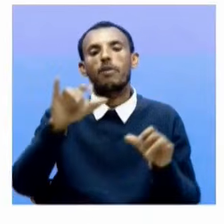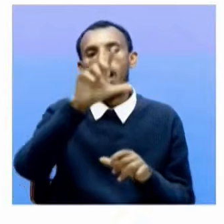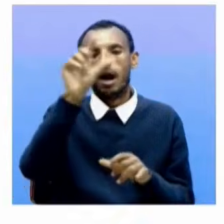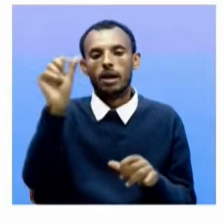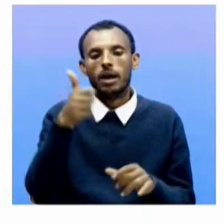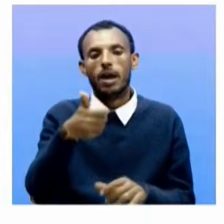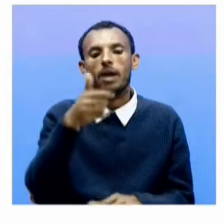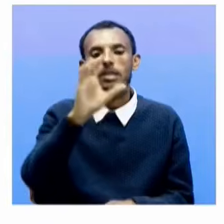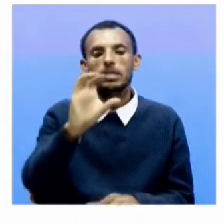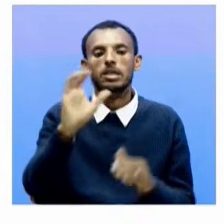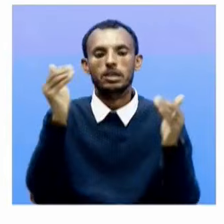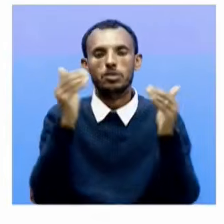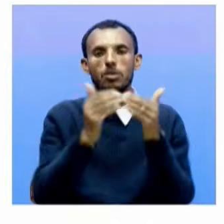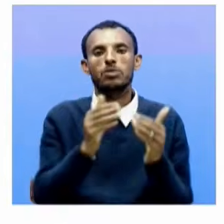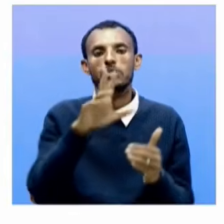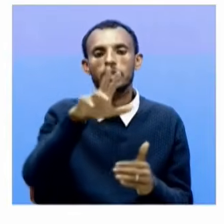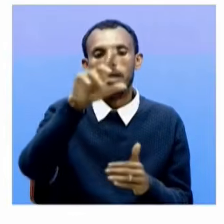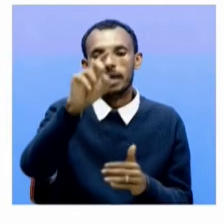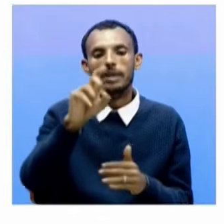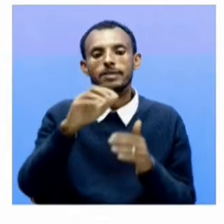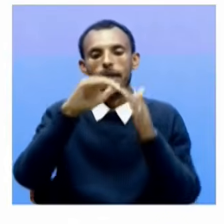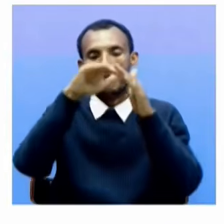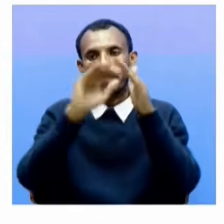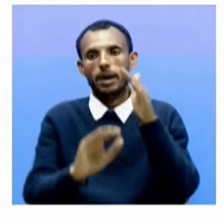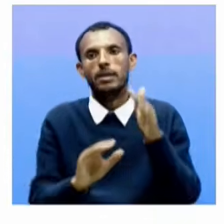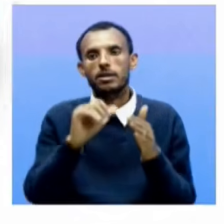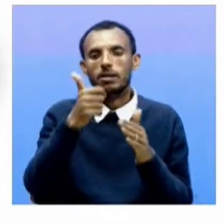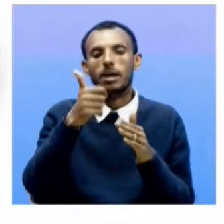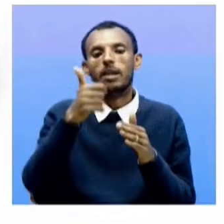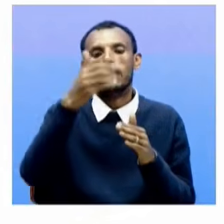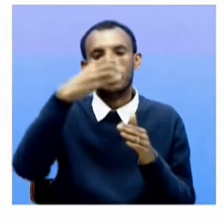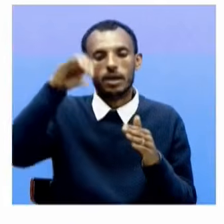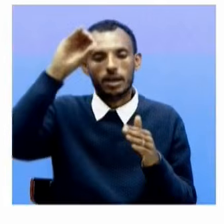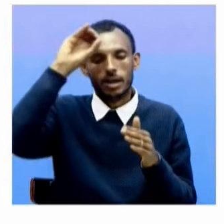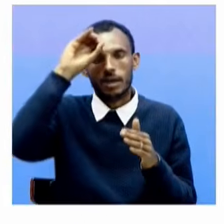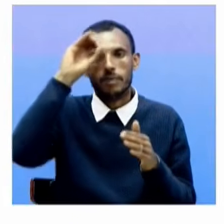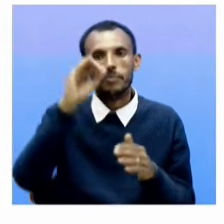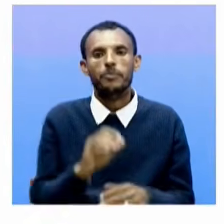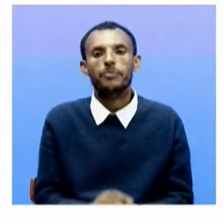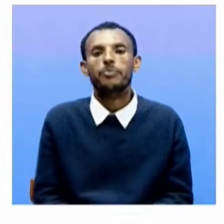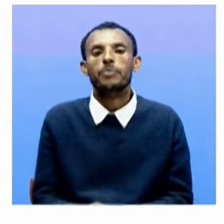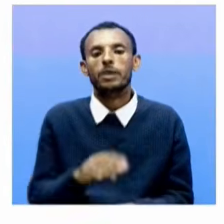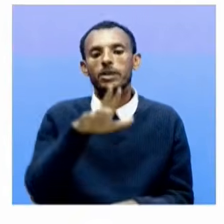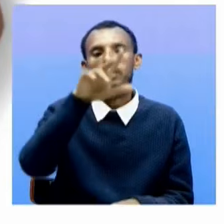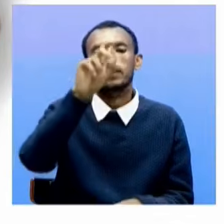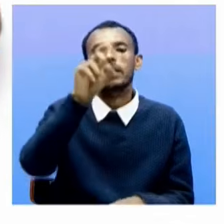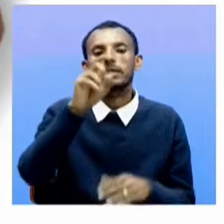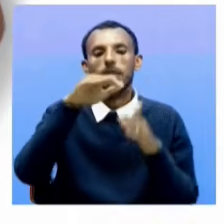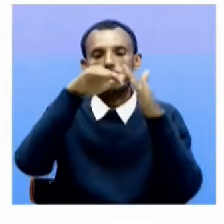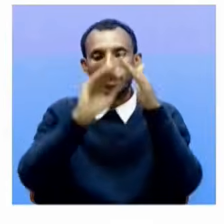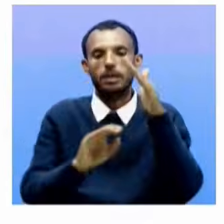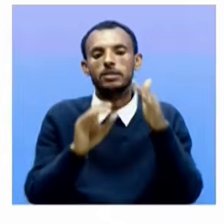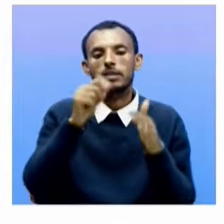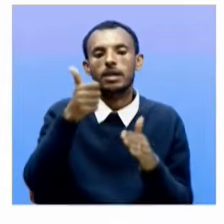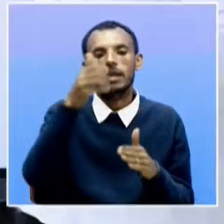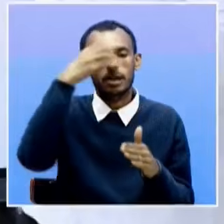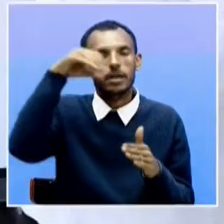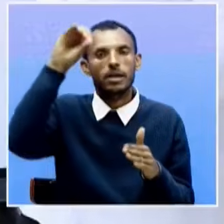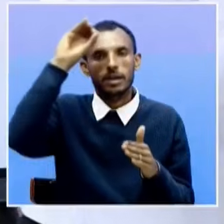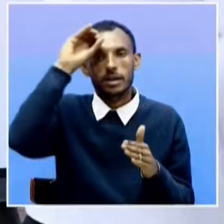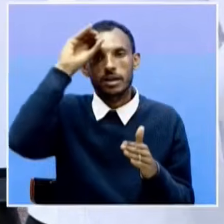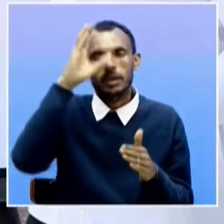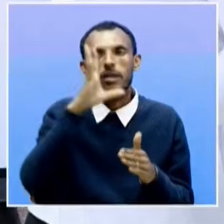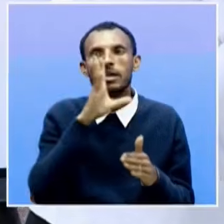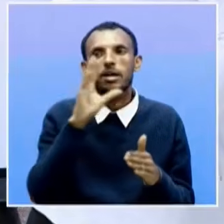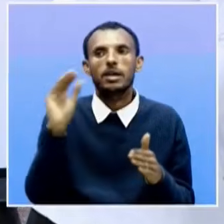is 3x minus 10 degree, okay? 3x minus 10 degree.